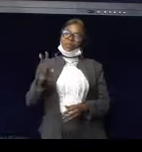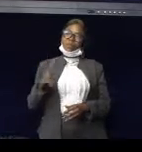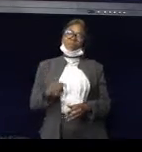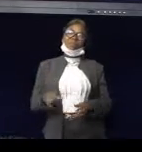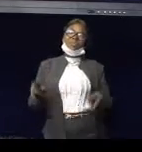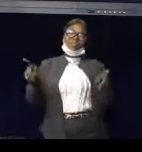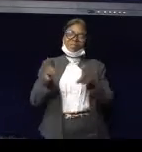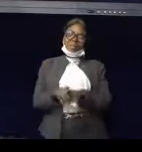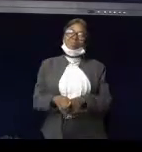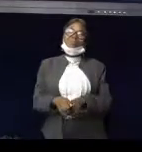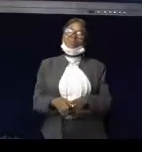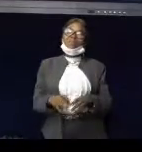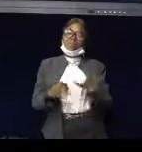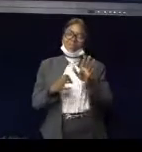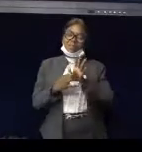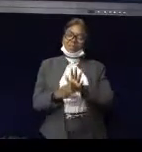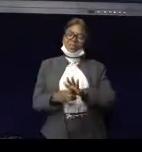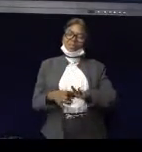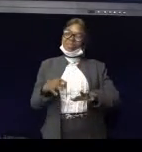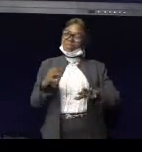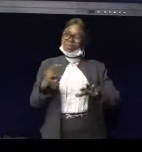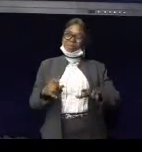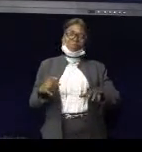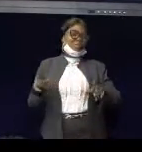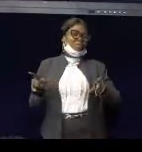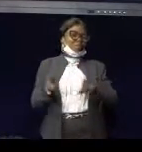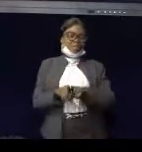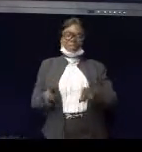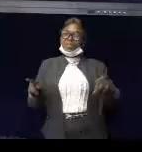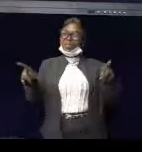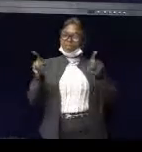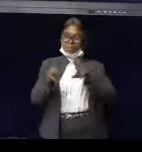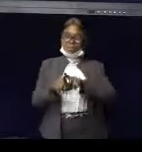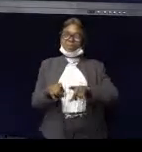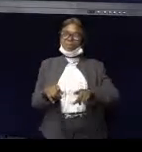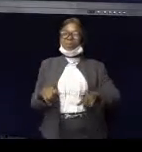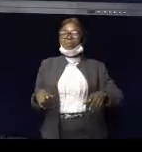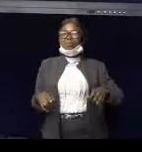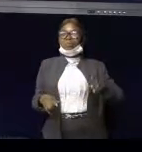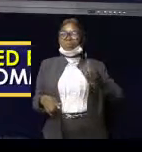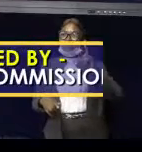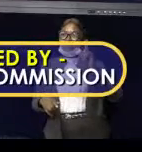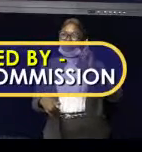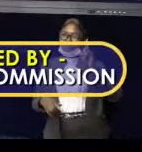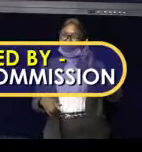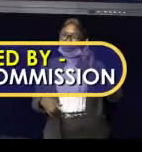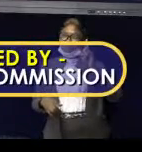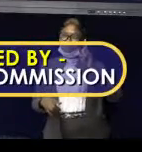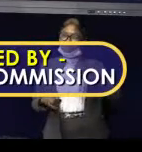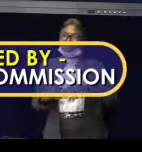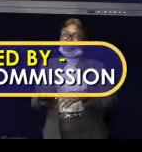over 9, of course, will give you 0.444 till infinity. 5 over 9 is 0.55555.